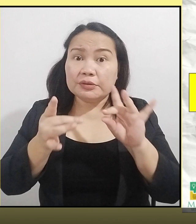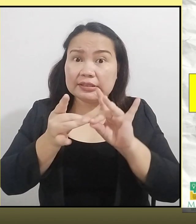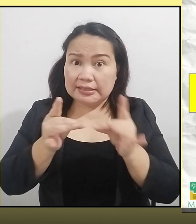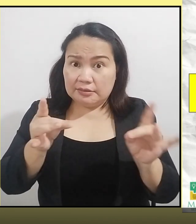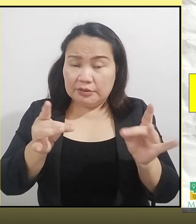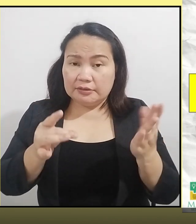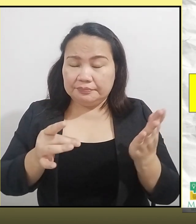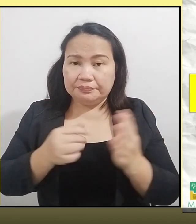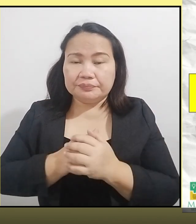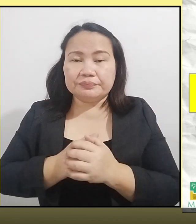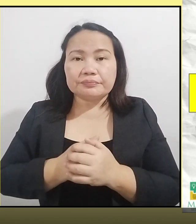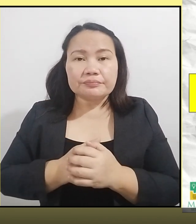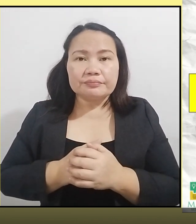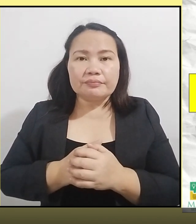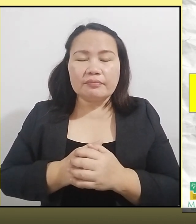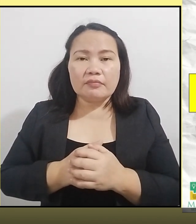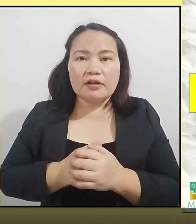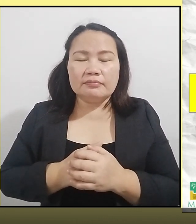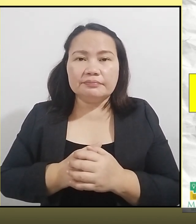statement natin ay